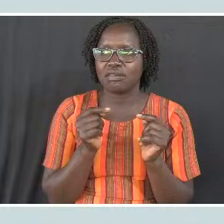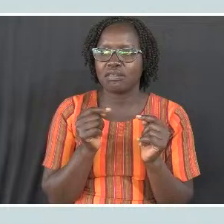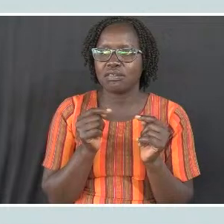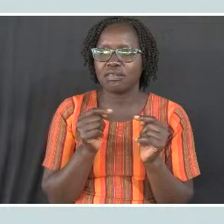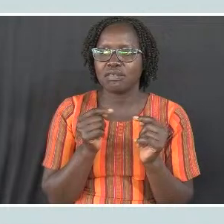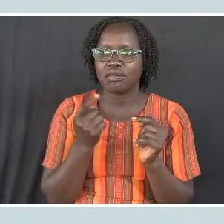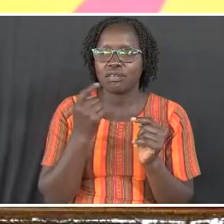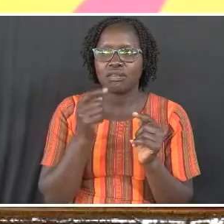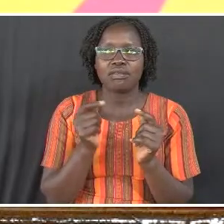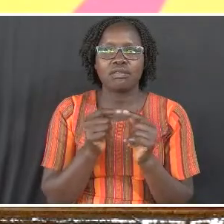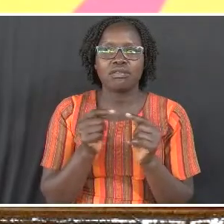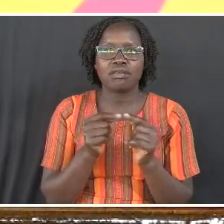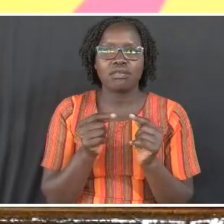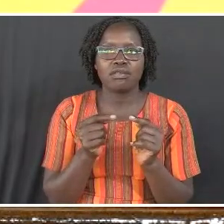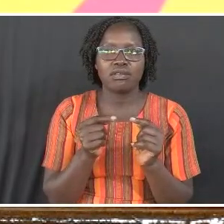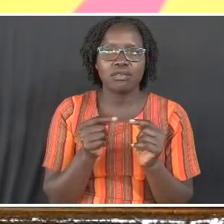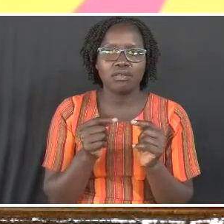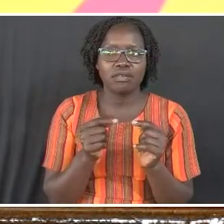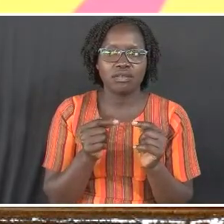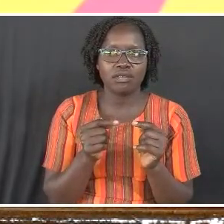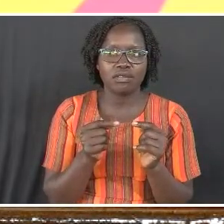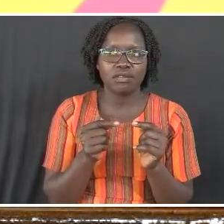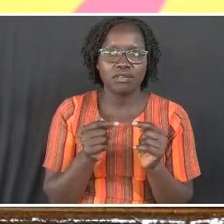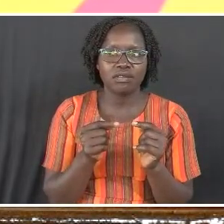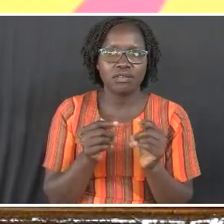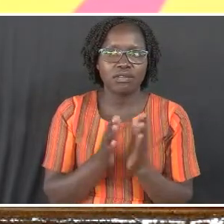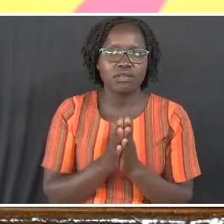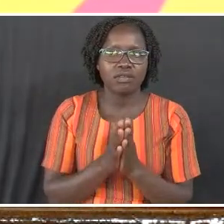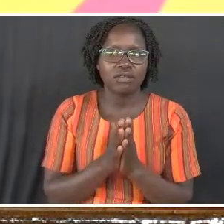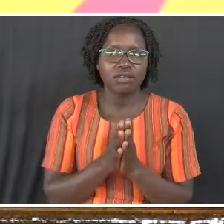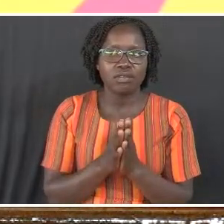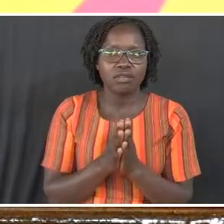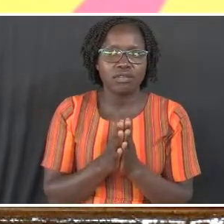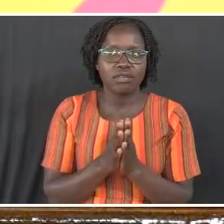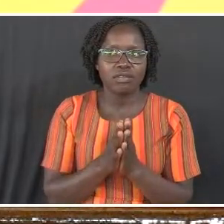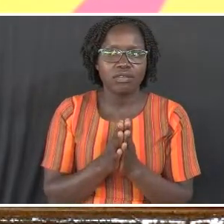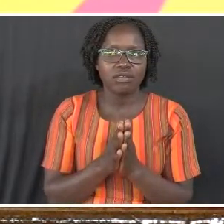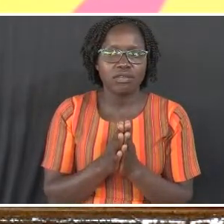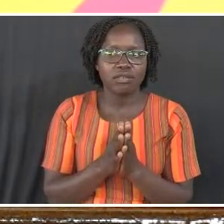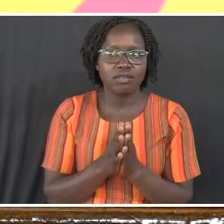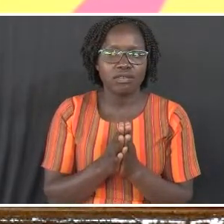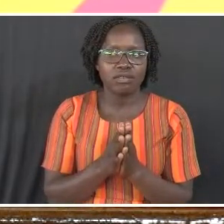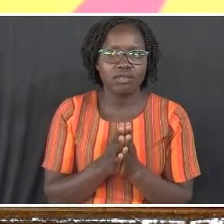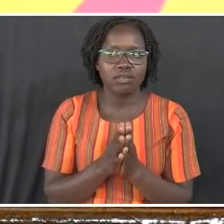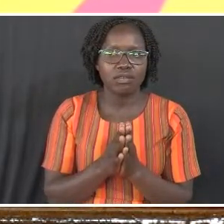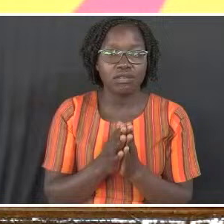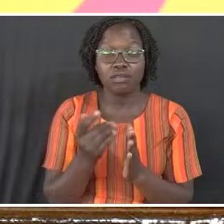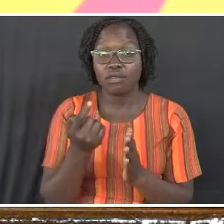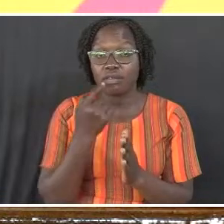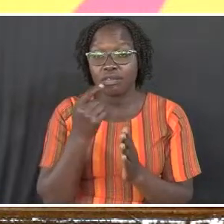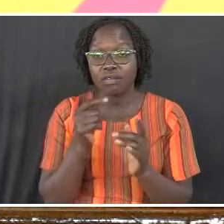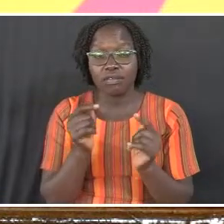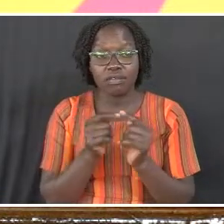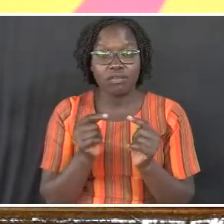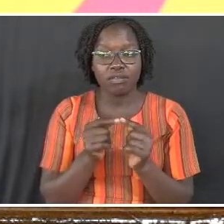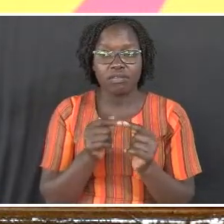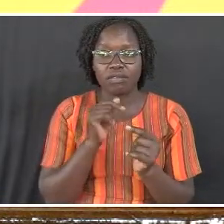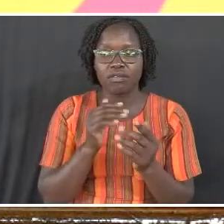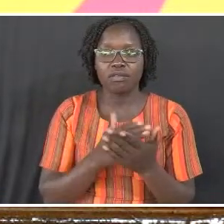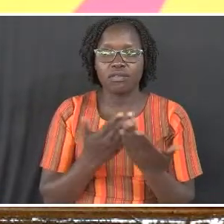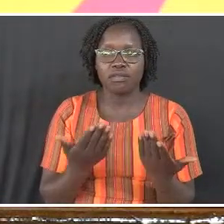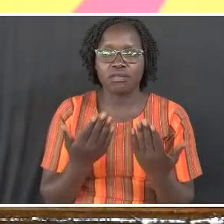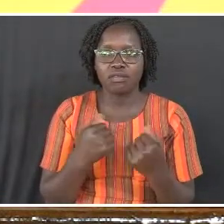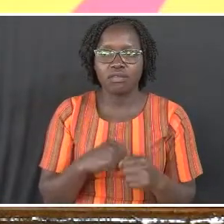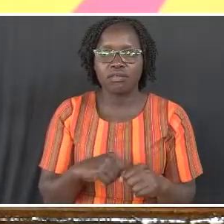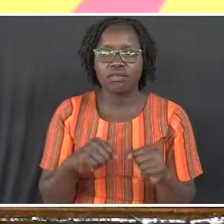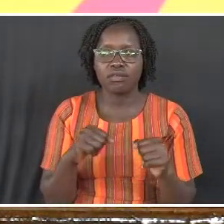also, of course, if you have a toothache, I'm so sure the first thing you will do is see a dentist, because a toothache, it's not something that you'll be